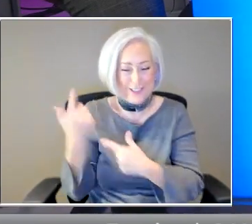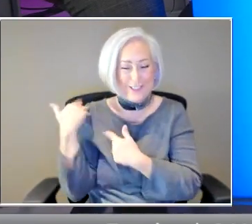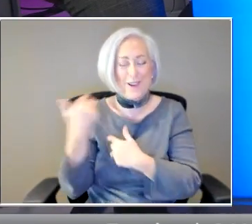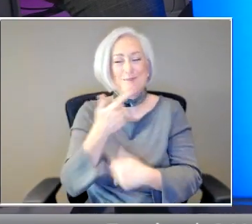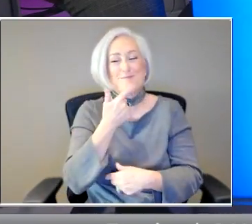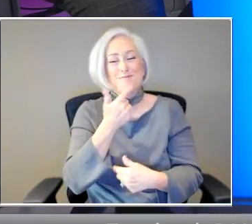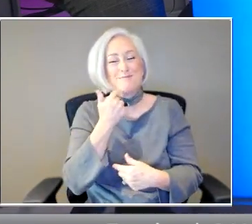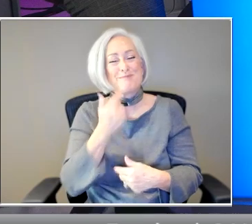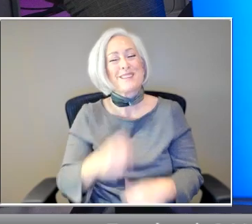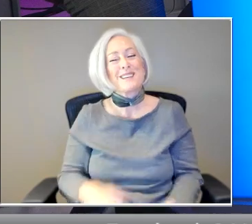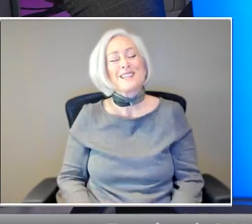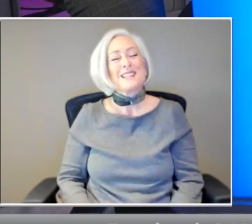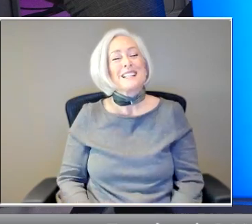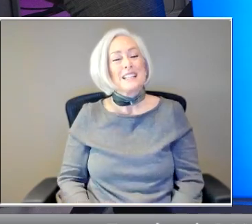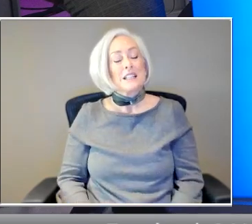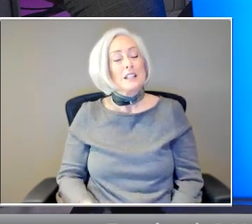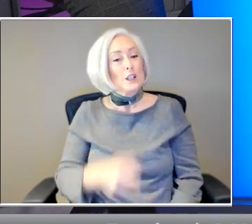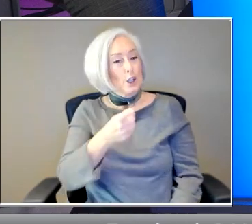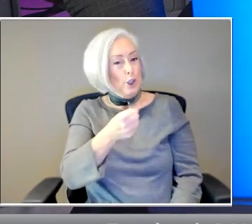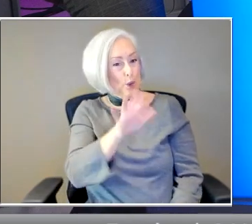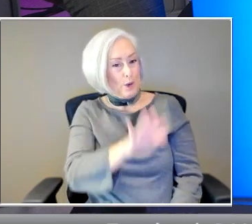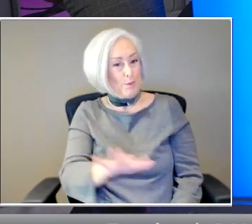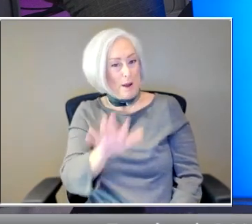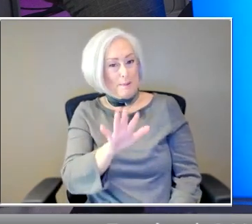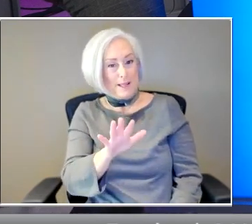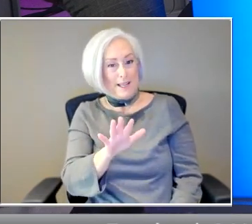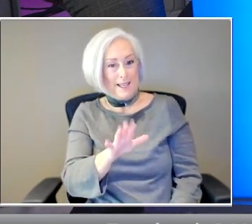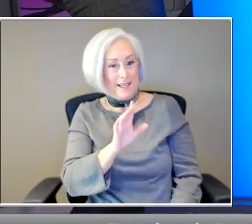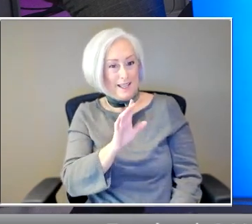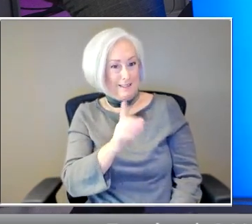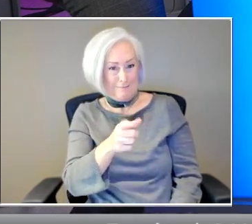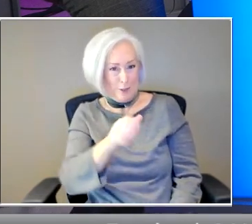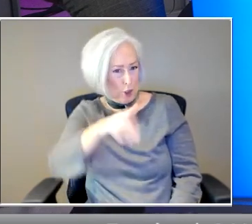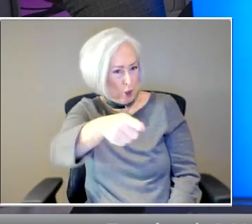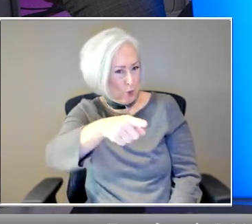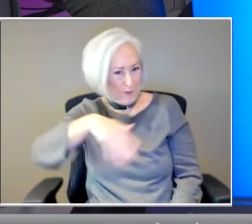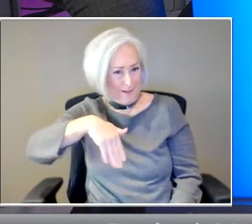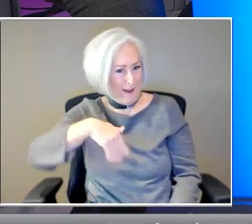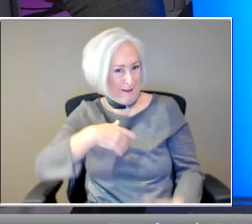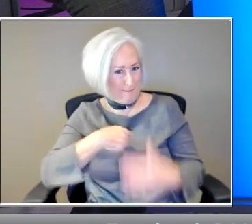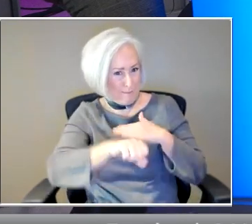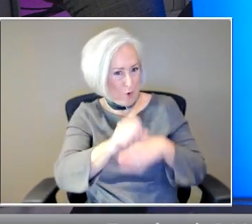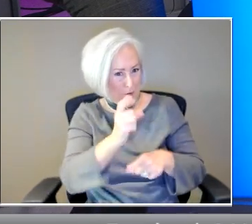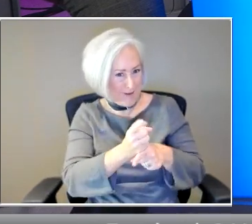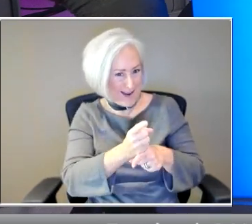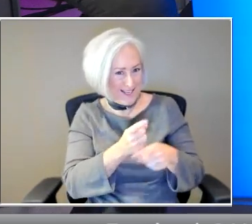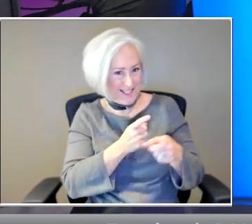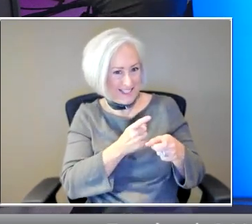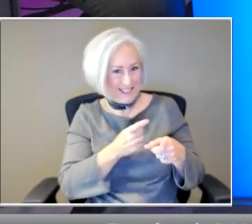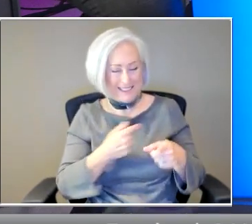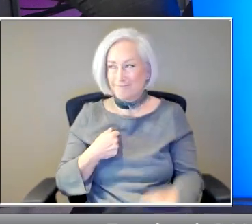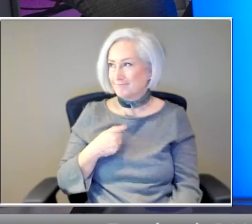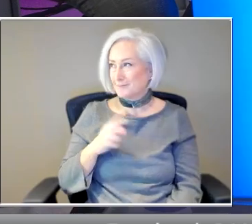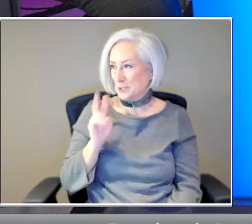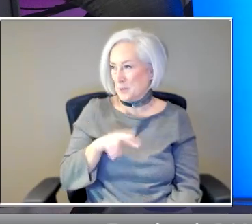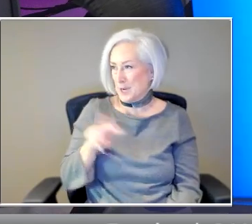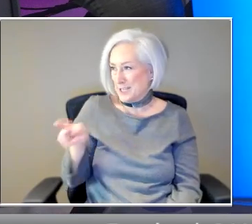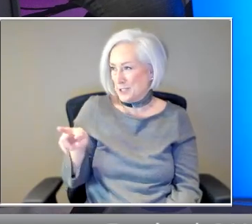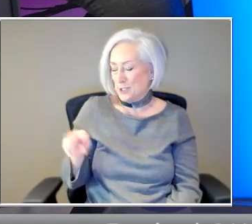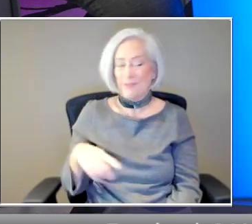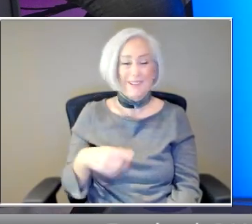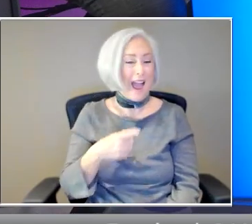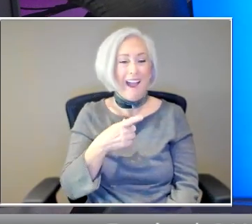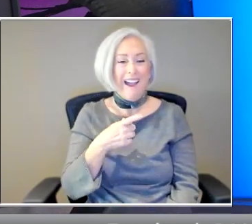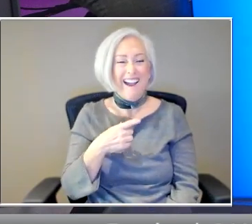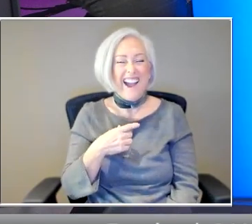You were probably, what? You weren't born yet. How old are you, Allie? I'm 22? 22, right. This is I don't before.